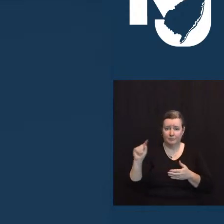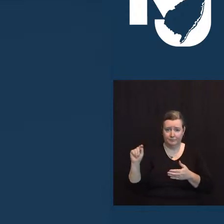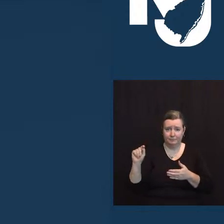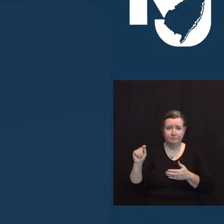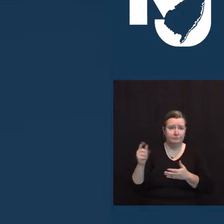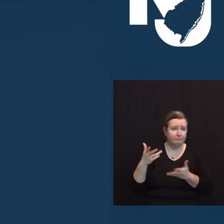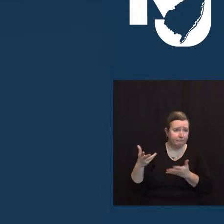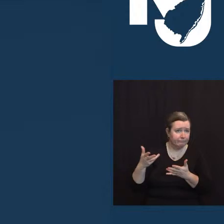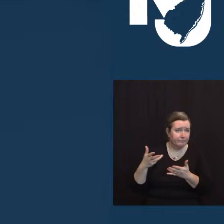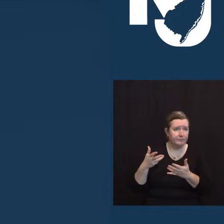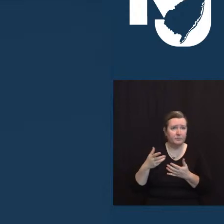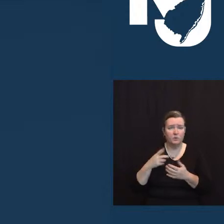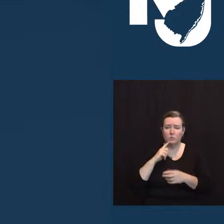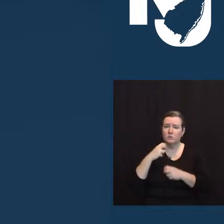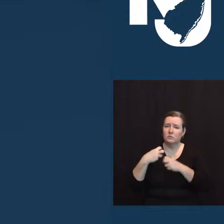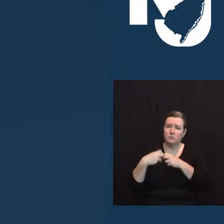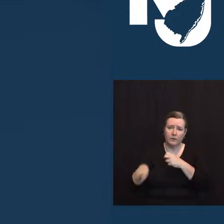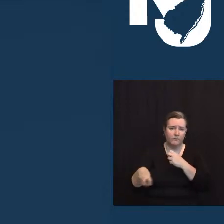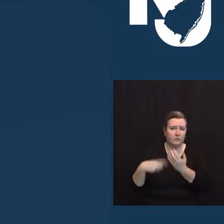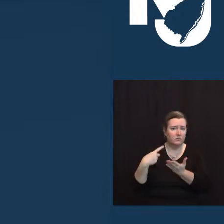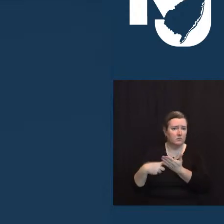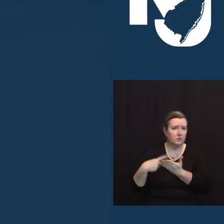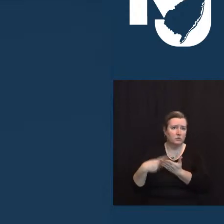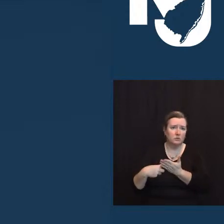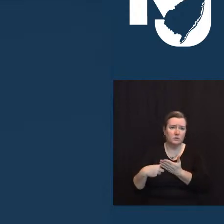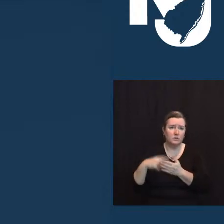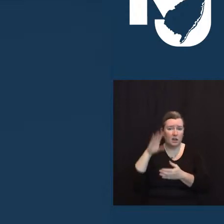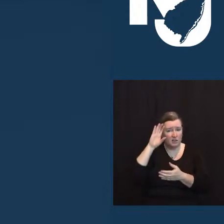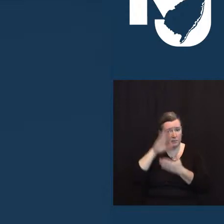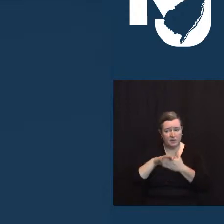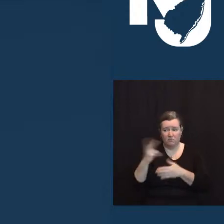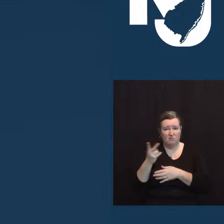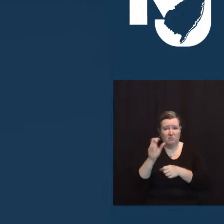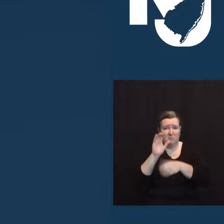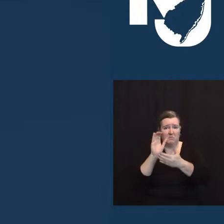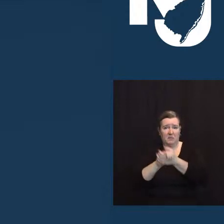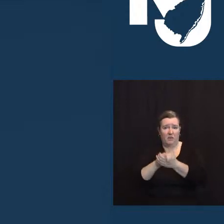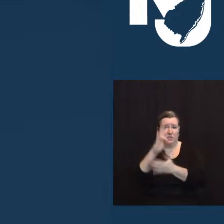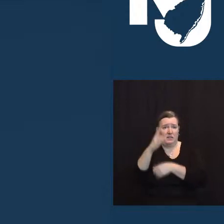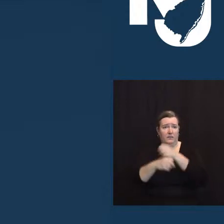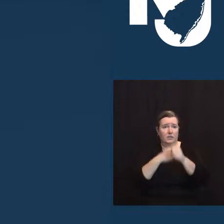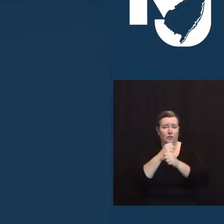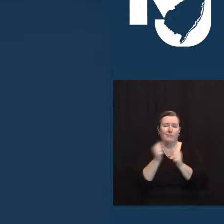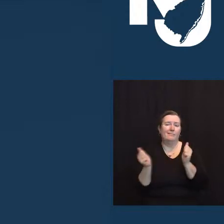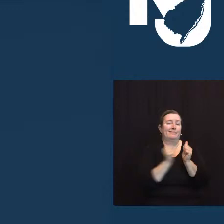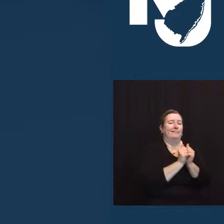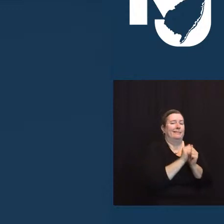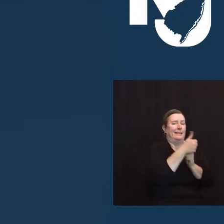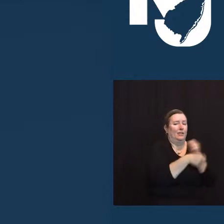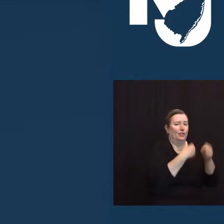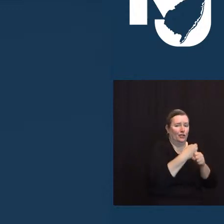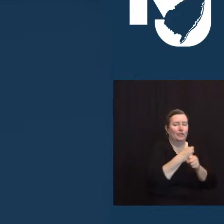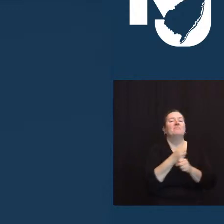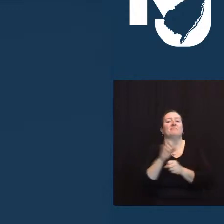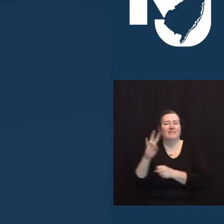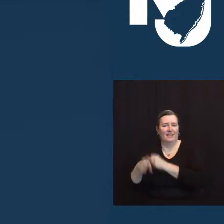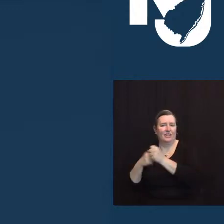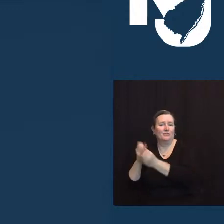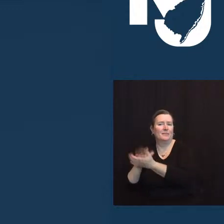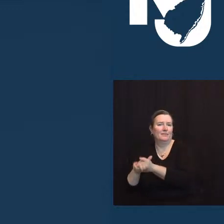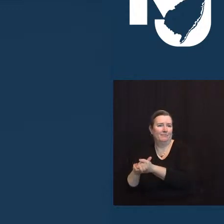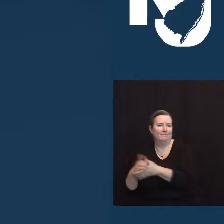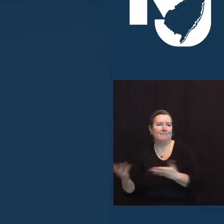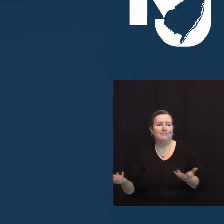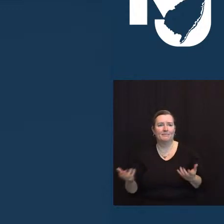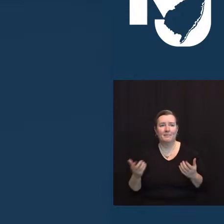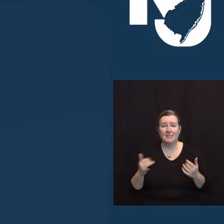They were married for 7 years. They were together for 10. And the folks she leaves behind will not be alone in remembering Cara. We